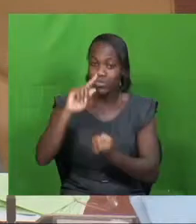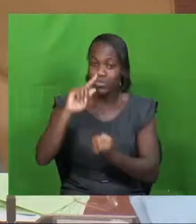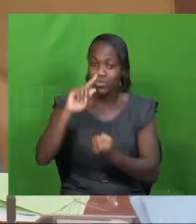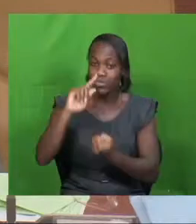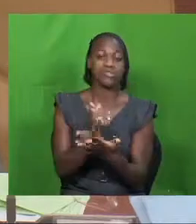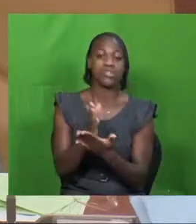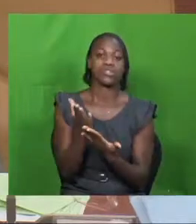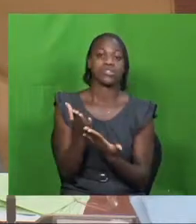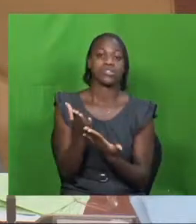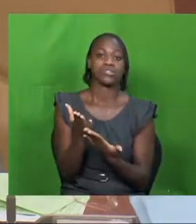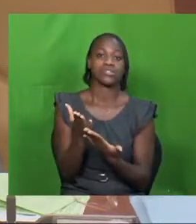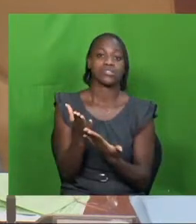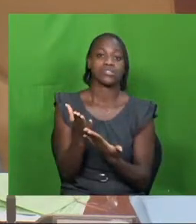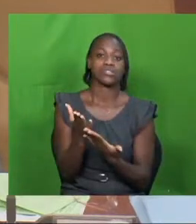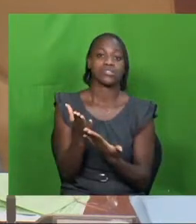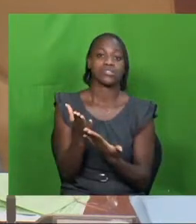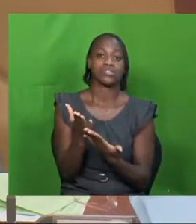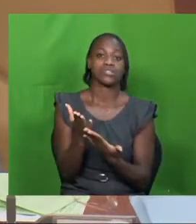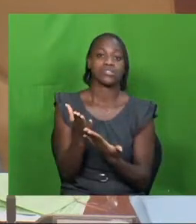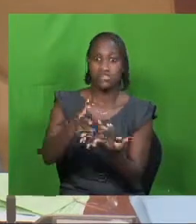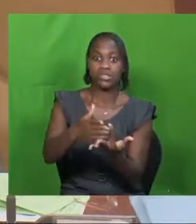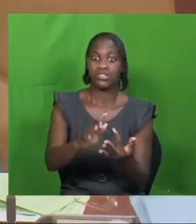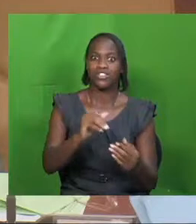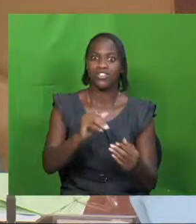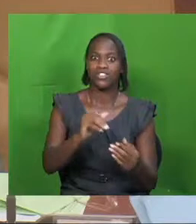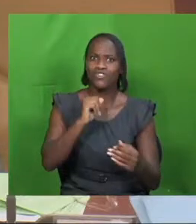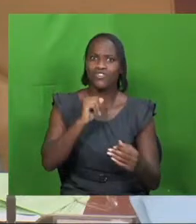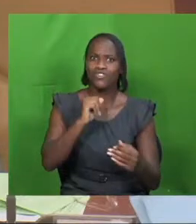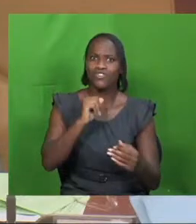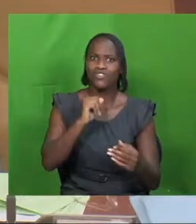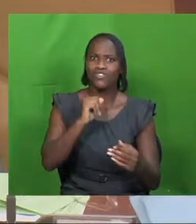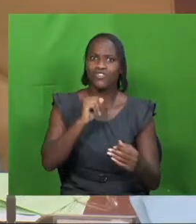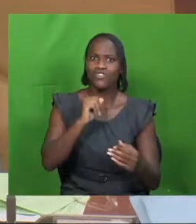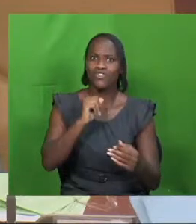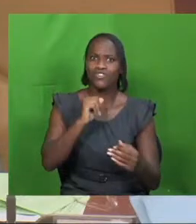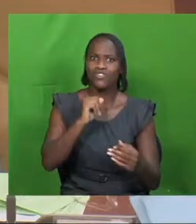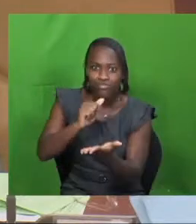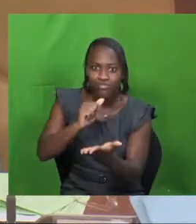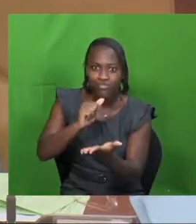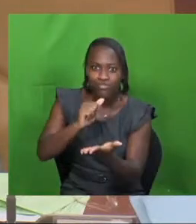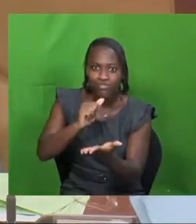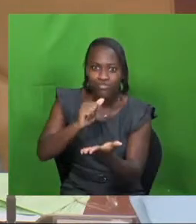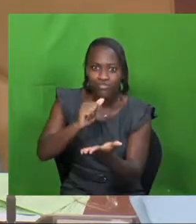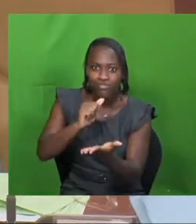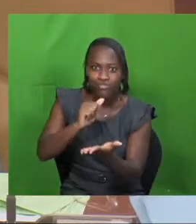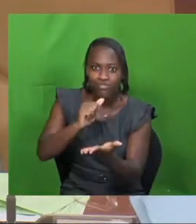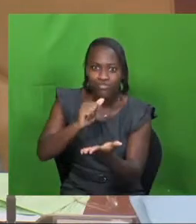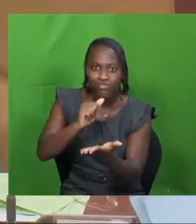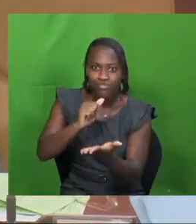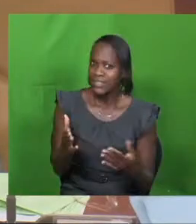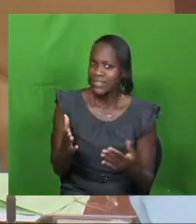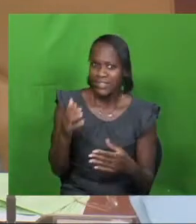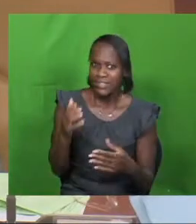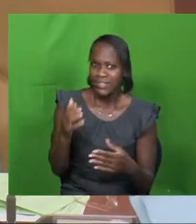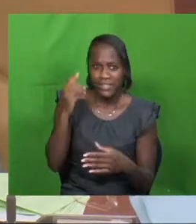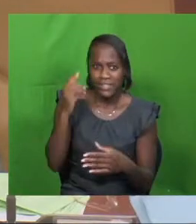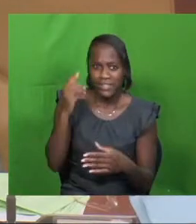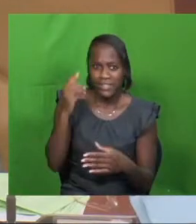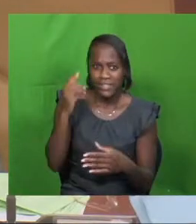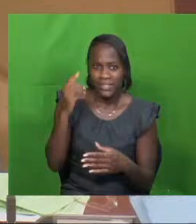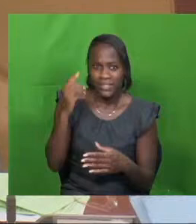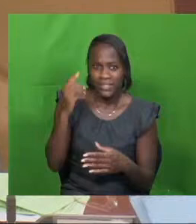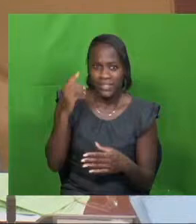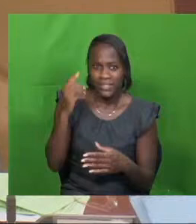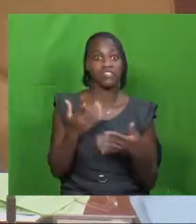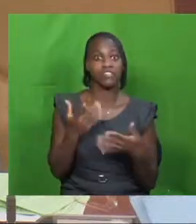if we come, you say you've laid papers, copies are not made to members, and you think once you have laid it, then we become silent on it, and that